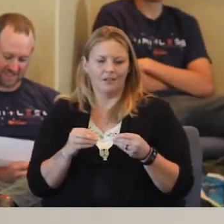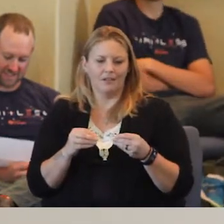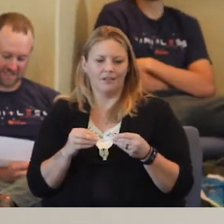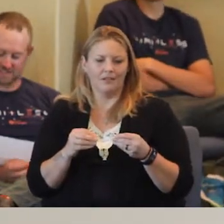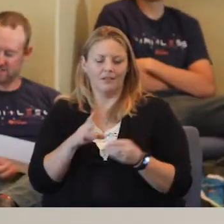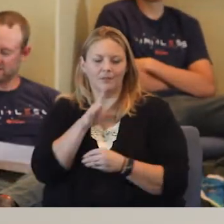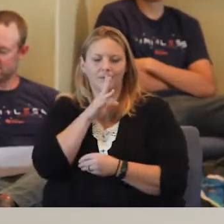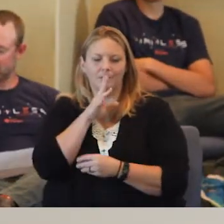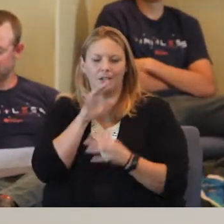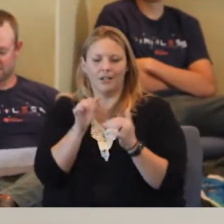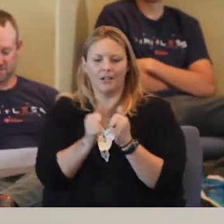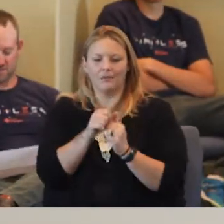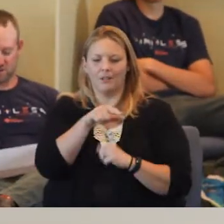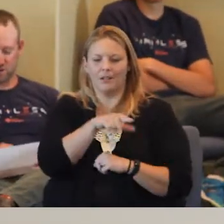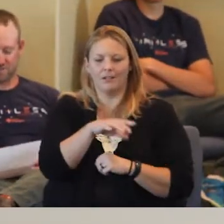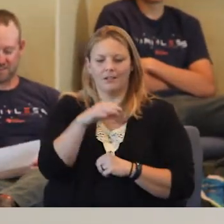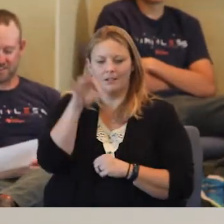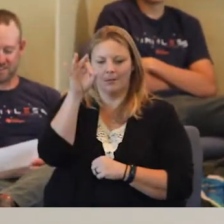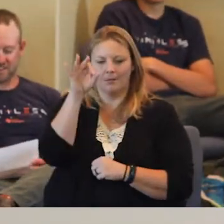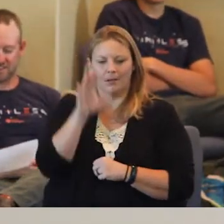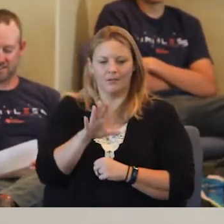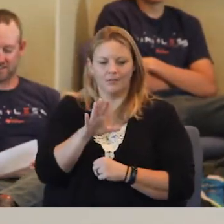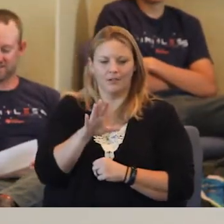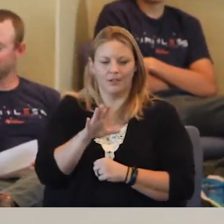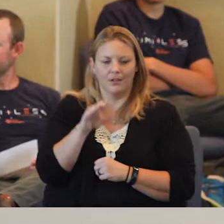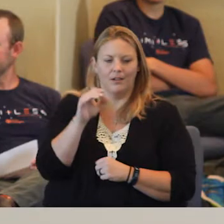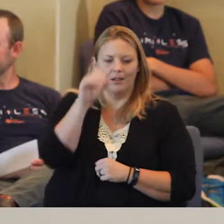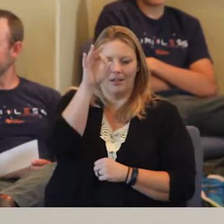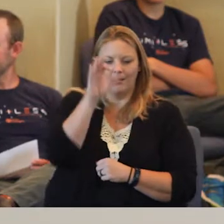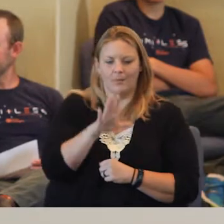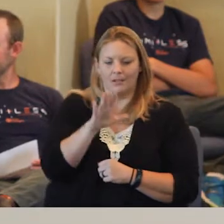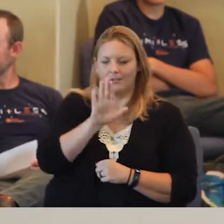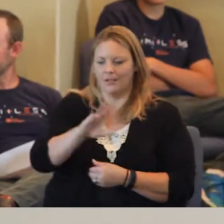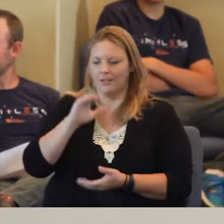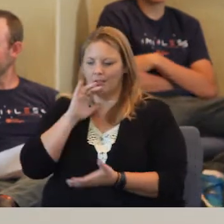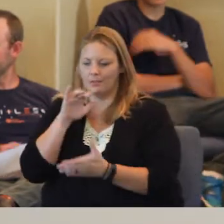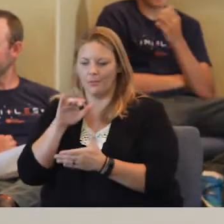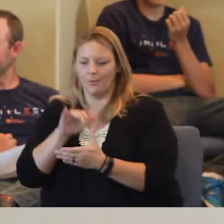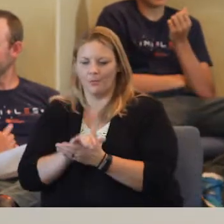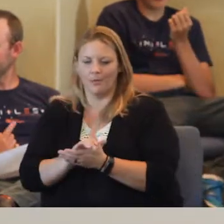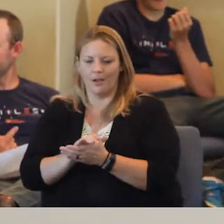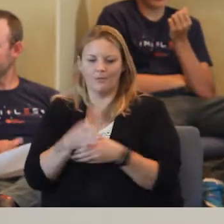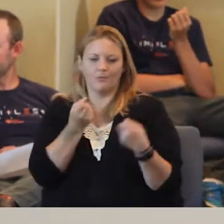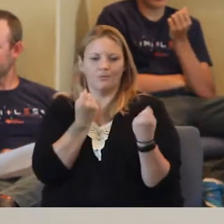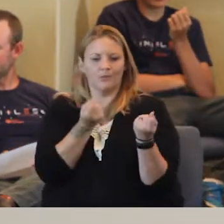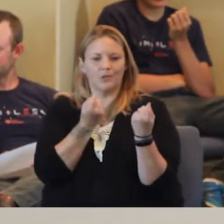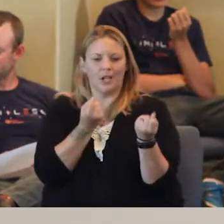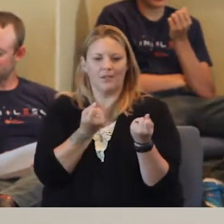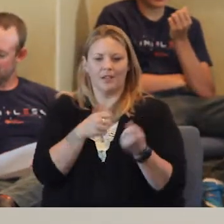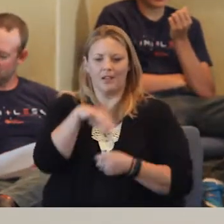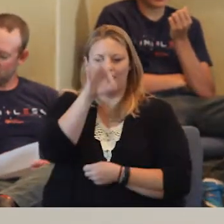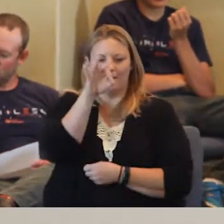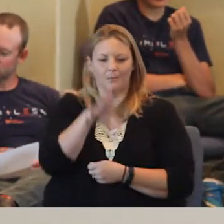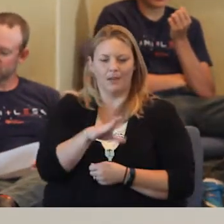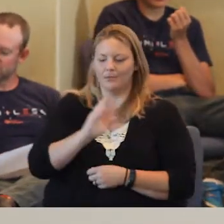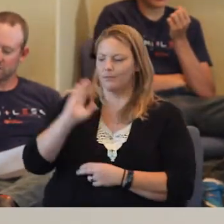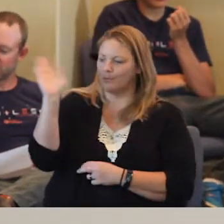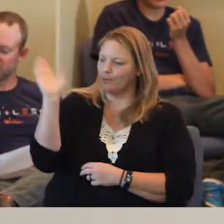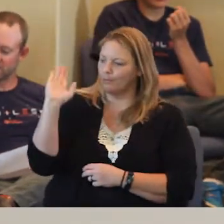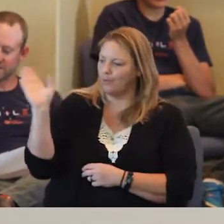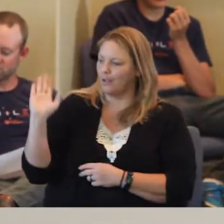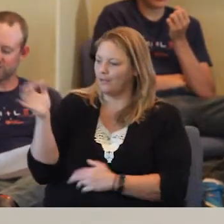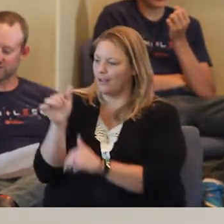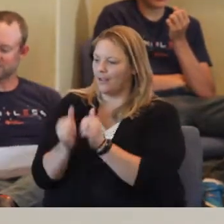that he was talking to this pastor, and the pastor and his wife were driving down the road, and the pastor would wave at every